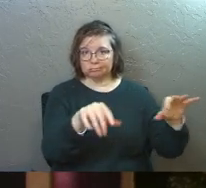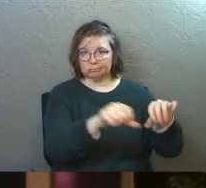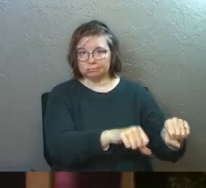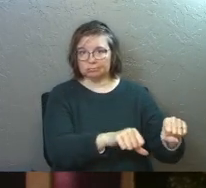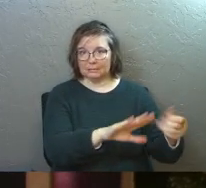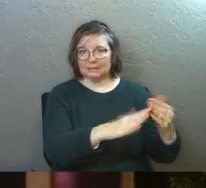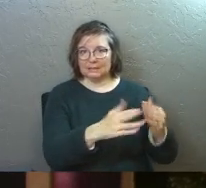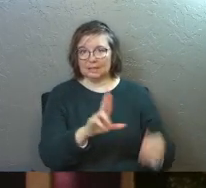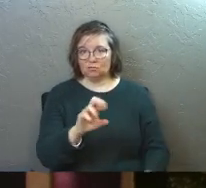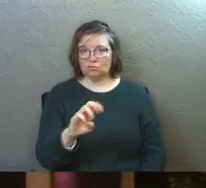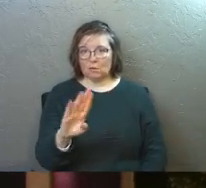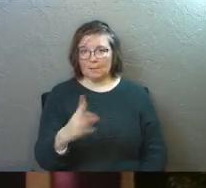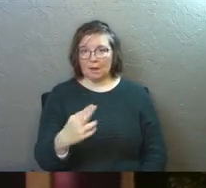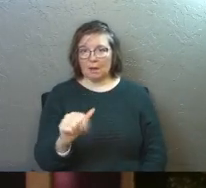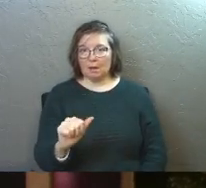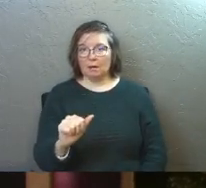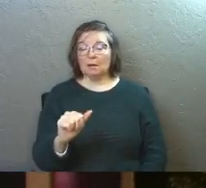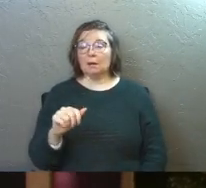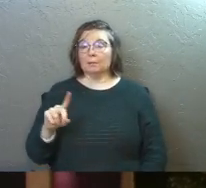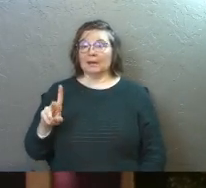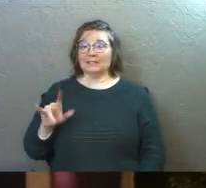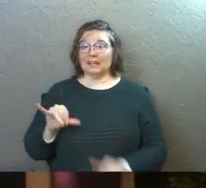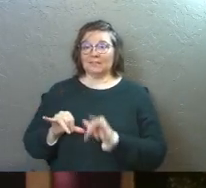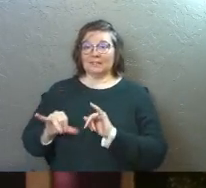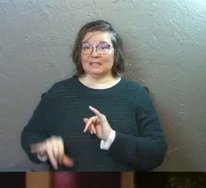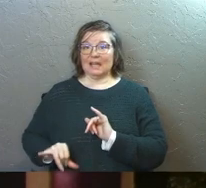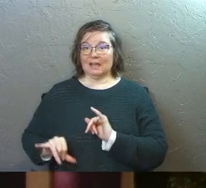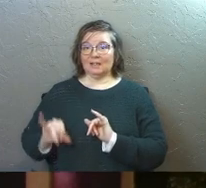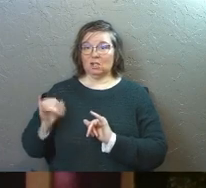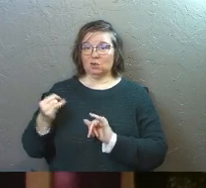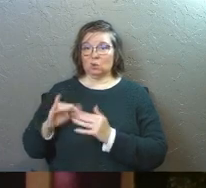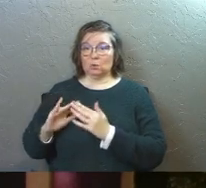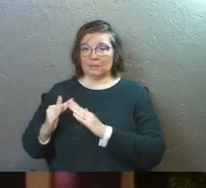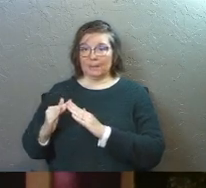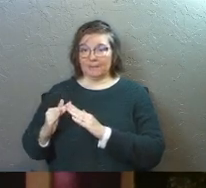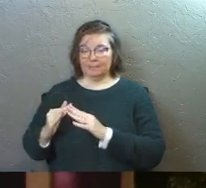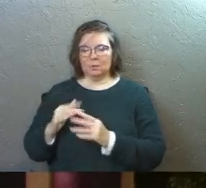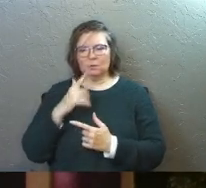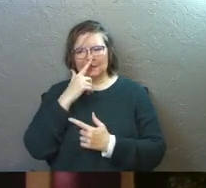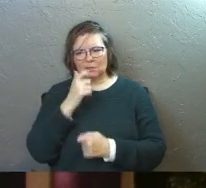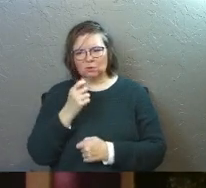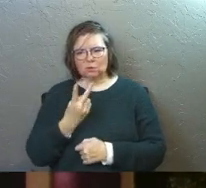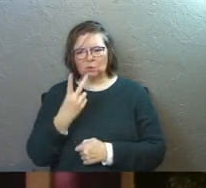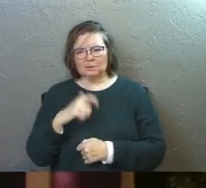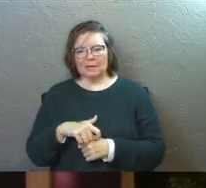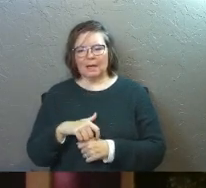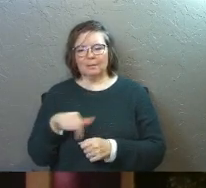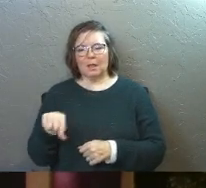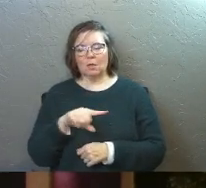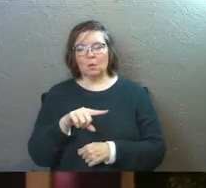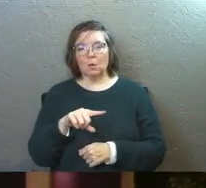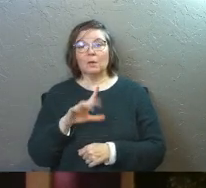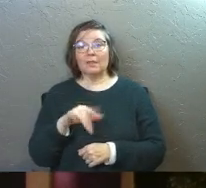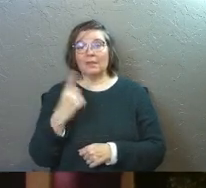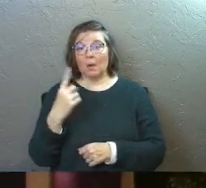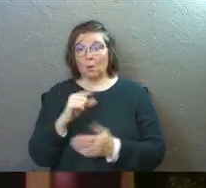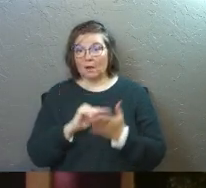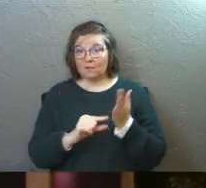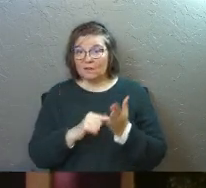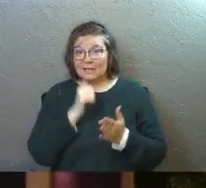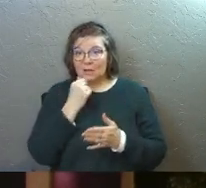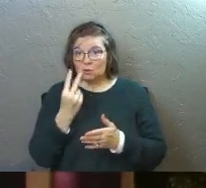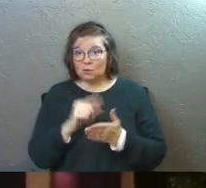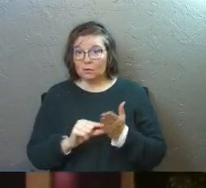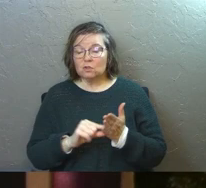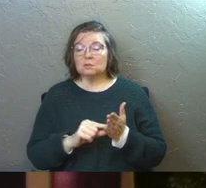However, David stayed behind in Jerusalem. So interesting that two times in that one verse, not